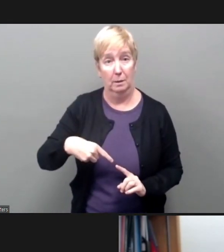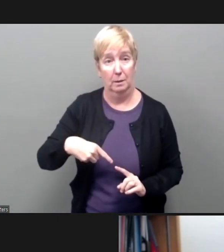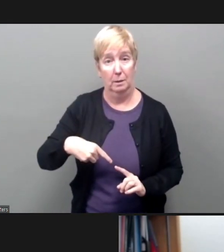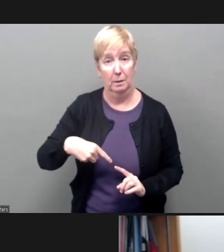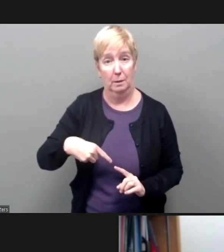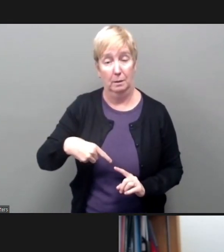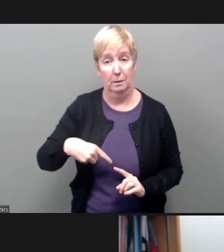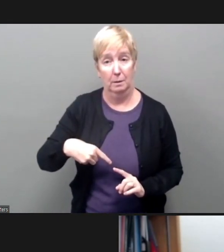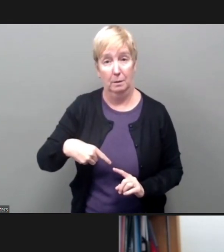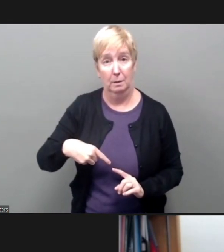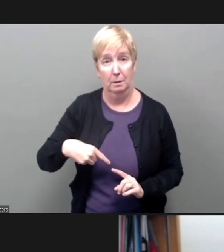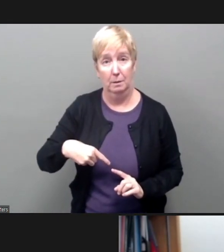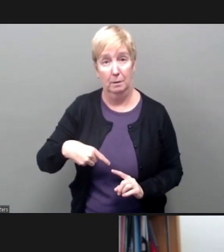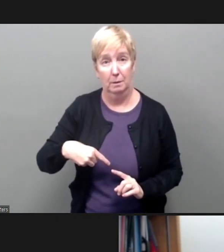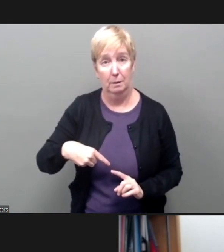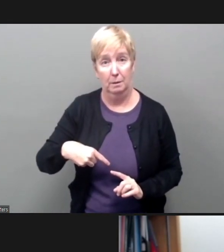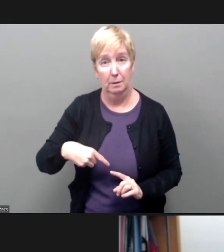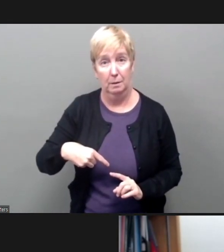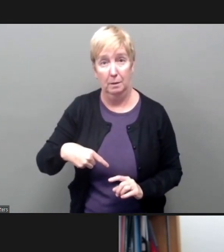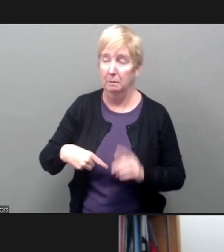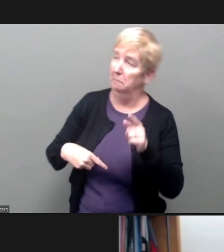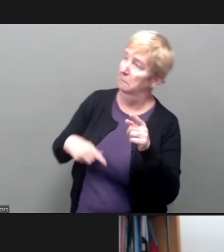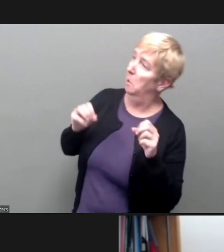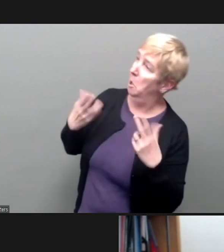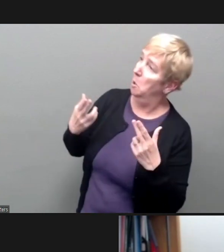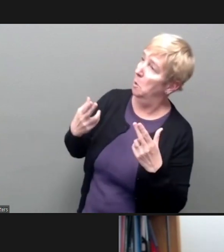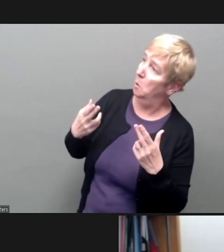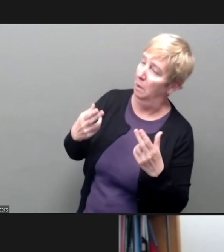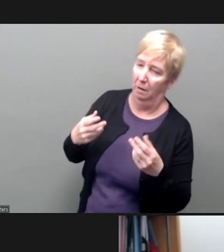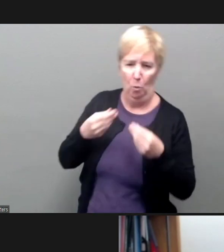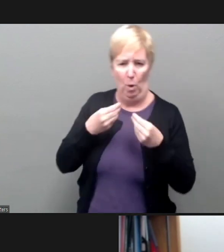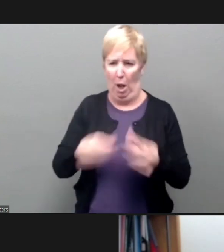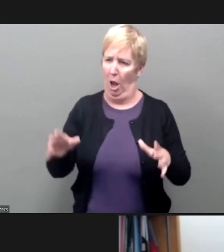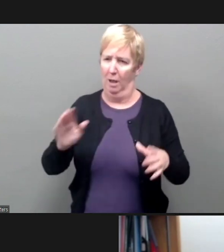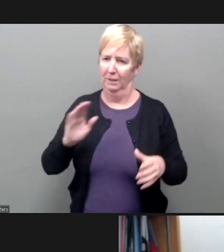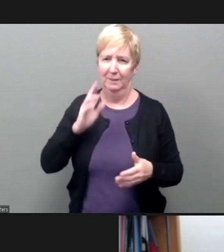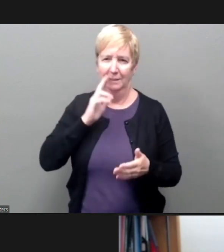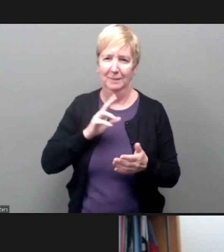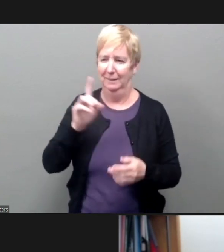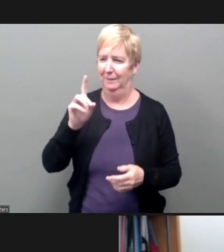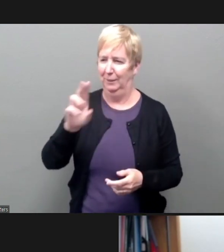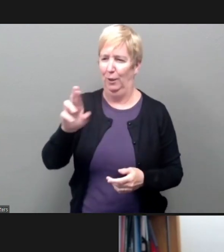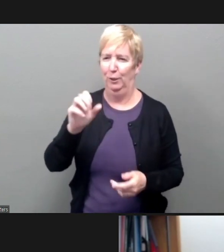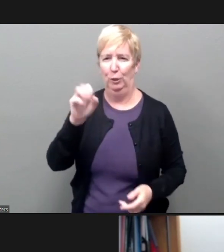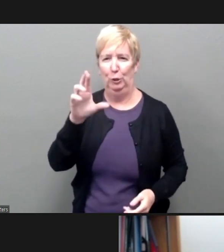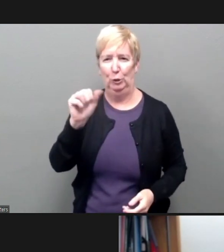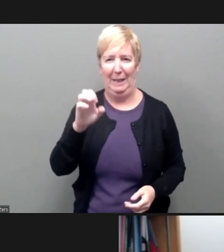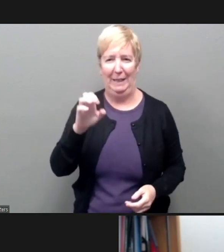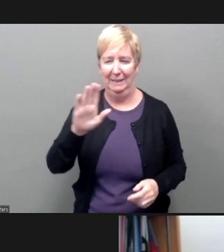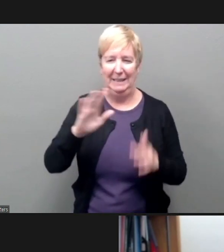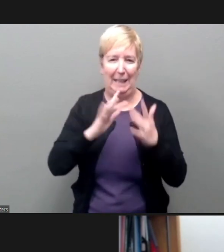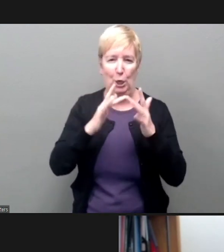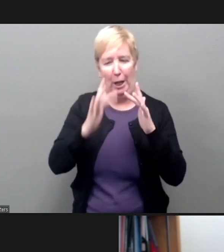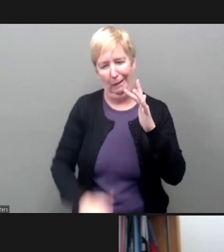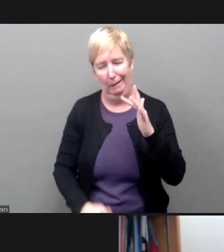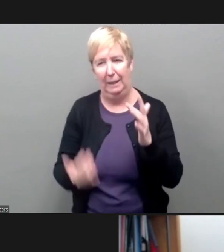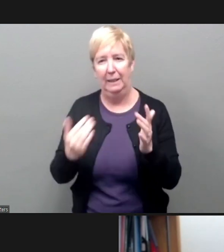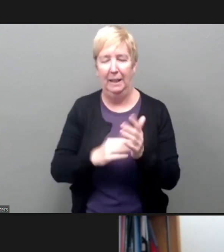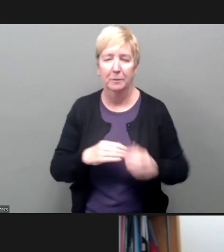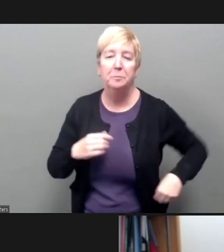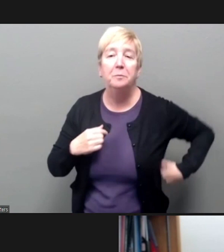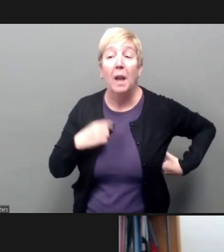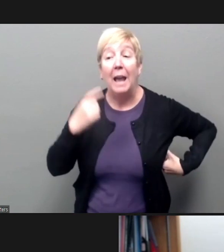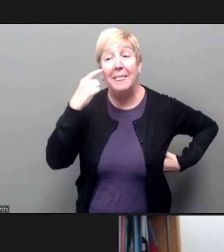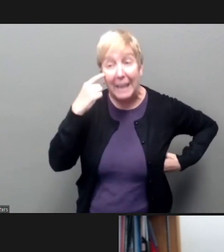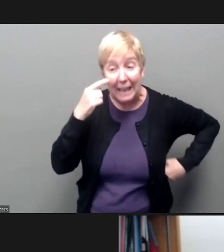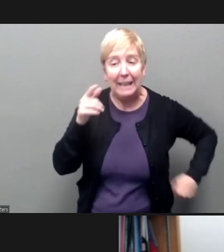Oh. Dropped off I again. think we lost Dr. Scrace there because of his internet connection. But I think sounded to me